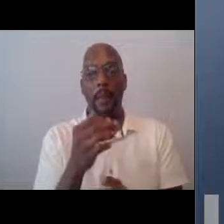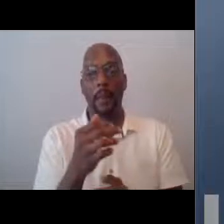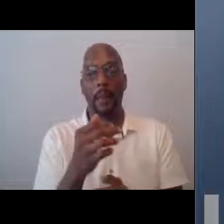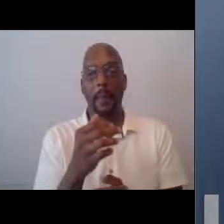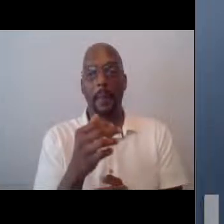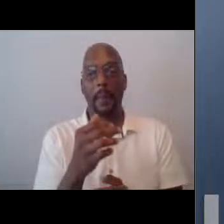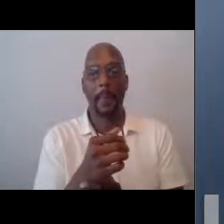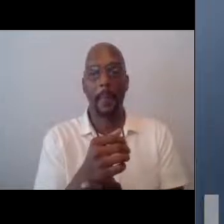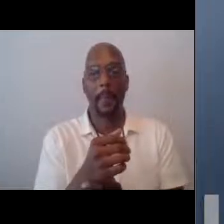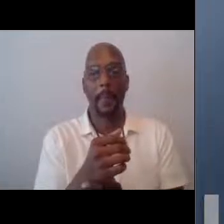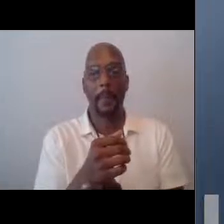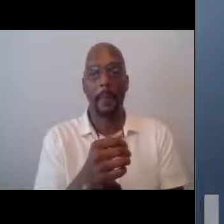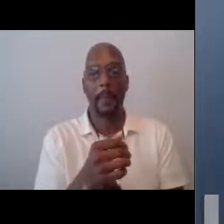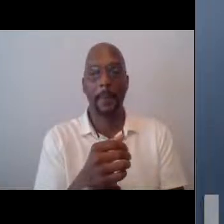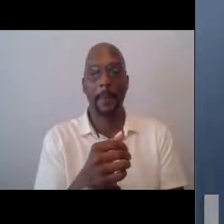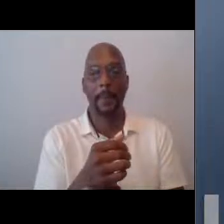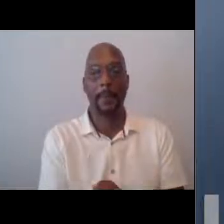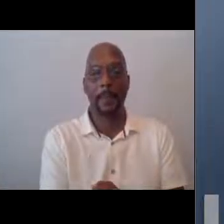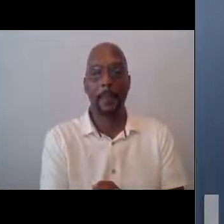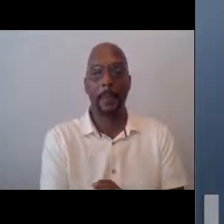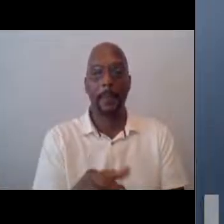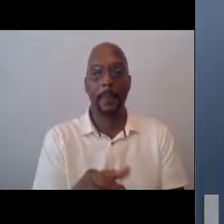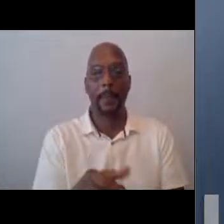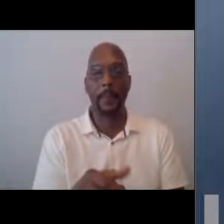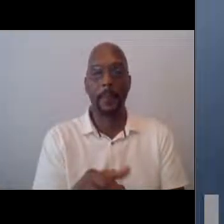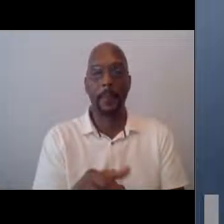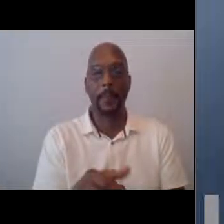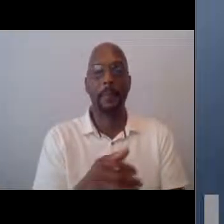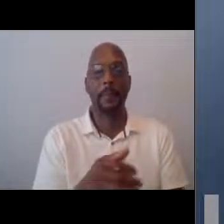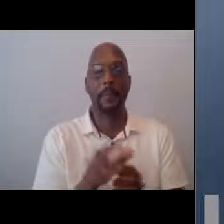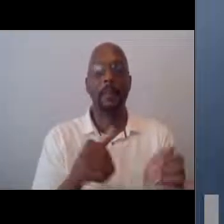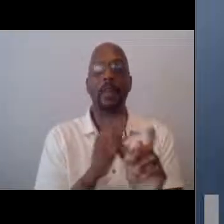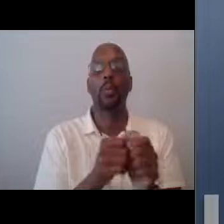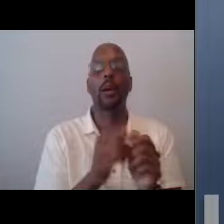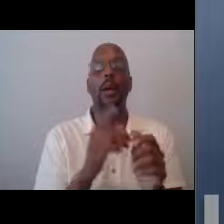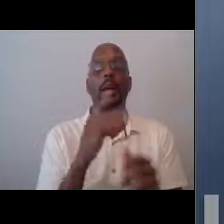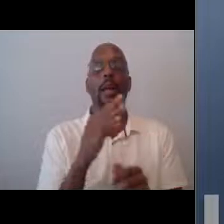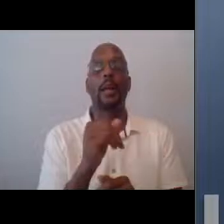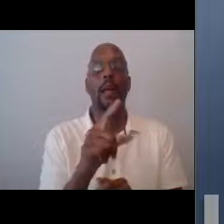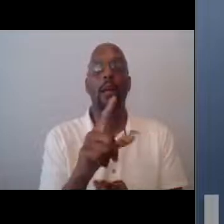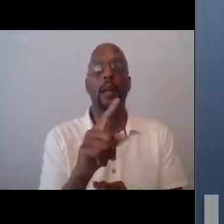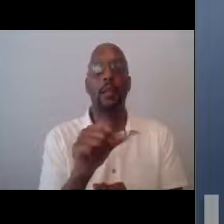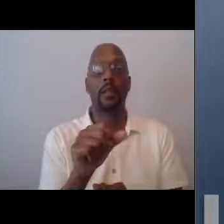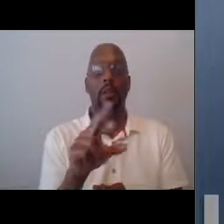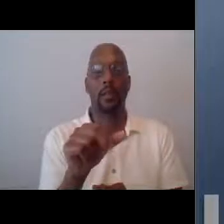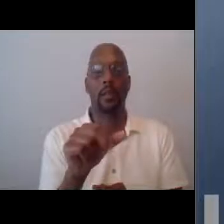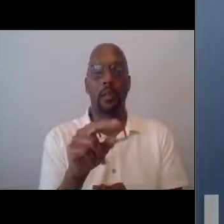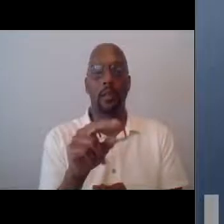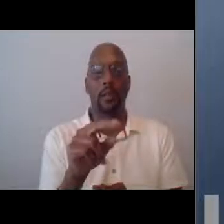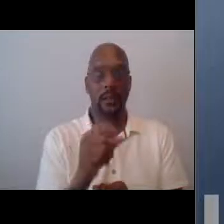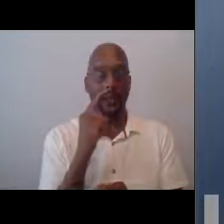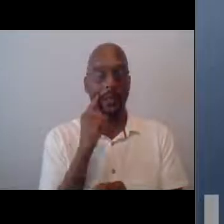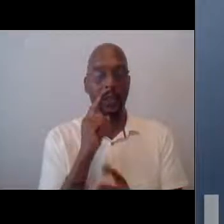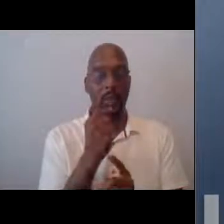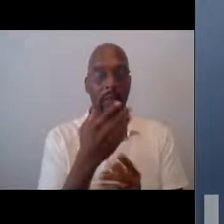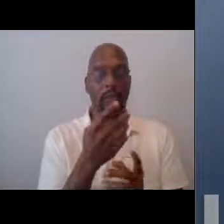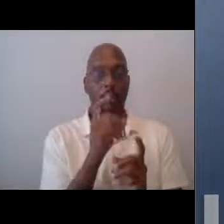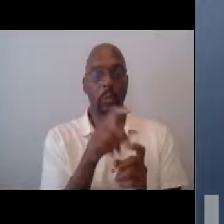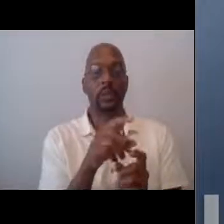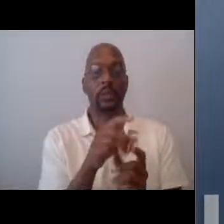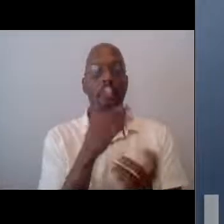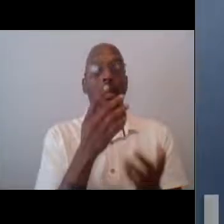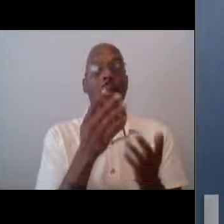bolts, and we'll be following up with Caltrans for clarification on a number of things. Though I think one of the questions that's likely to be